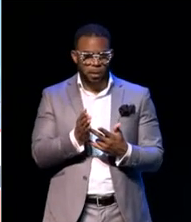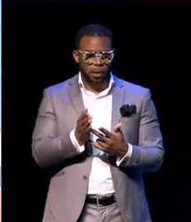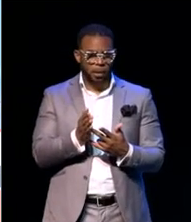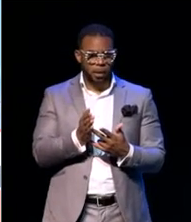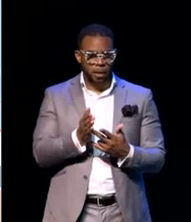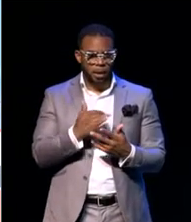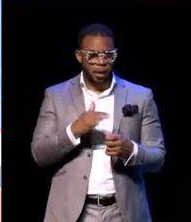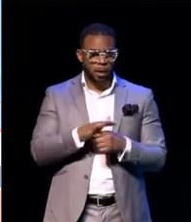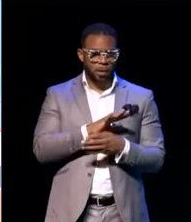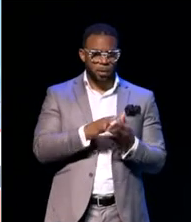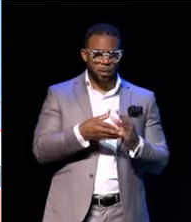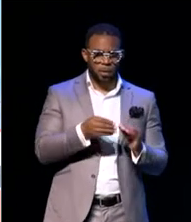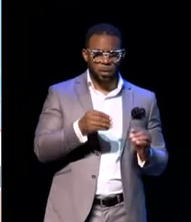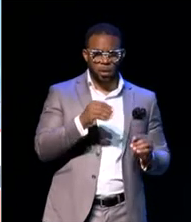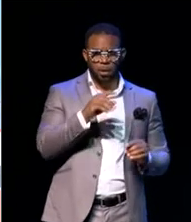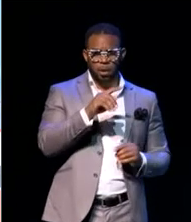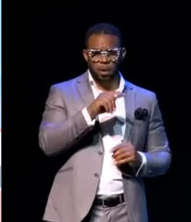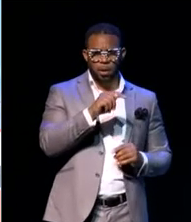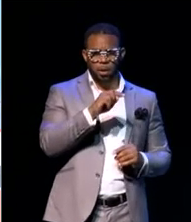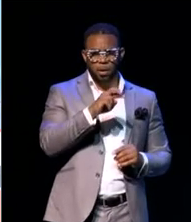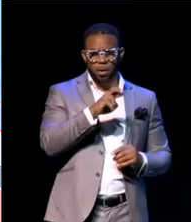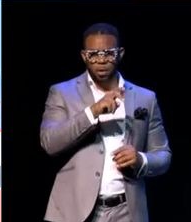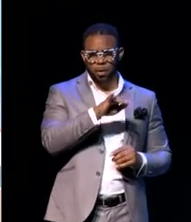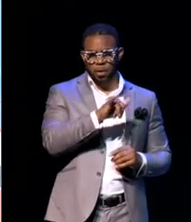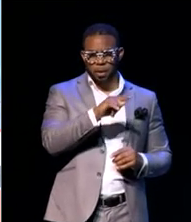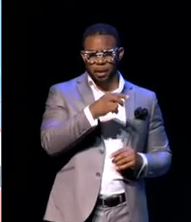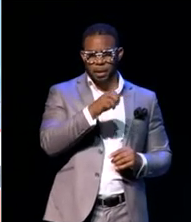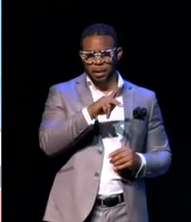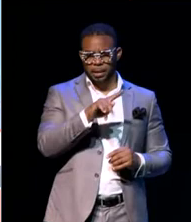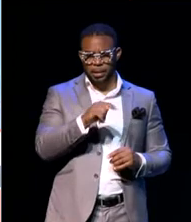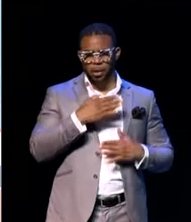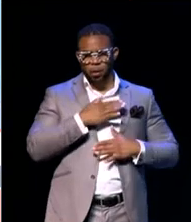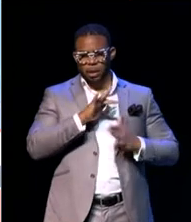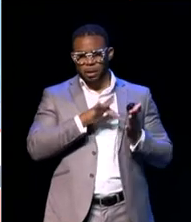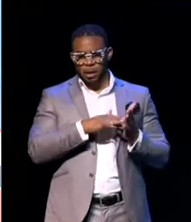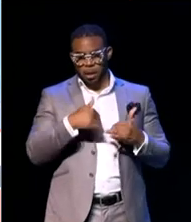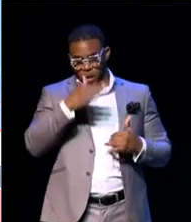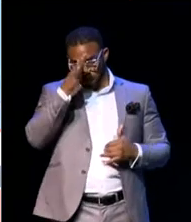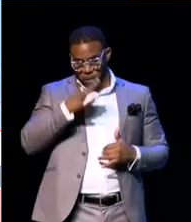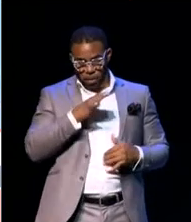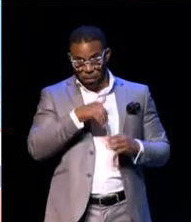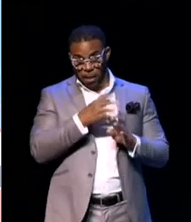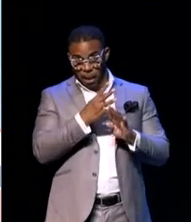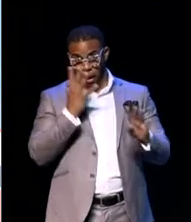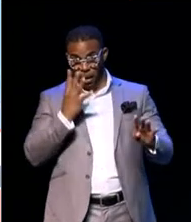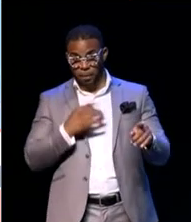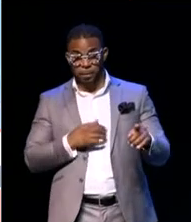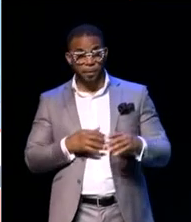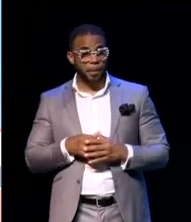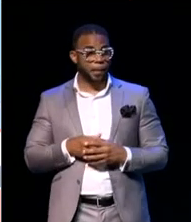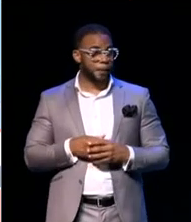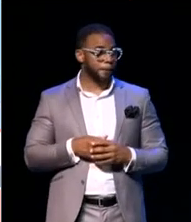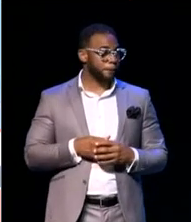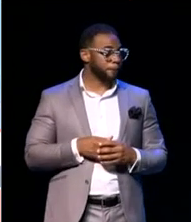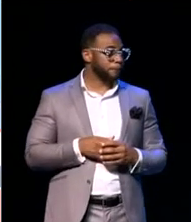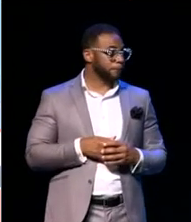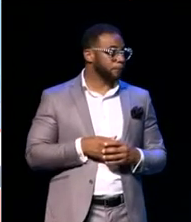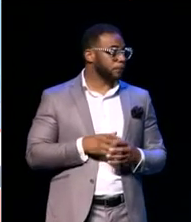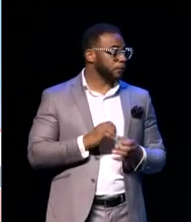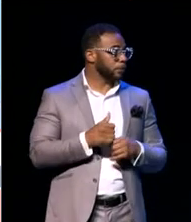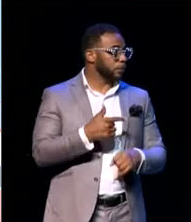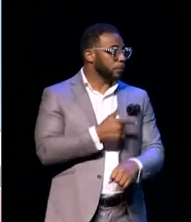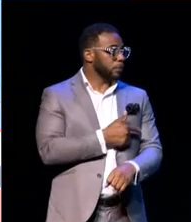covering a story at Turkey Thicket a few months ago. Young man was in line to get the